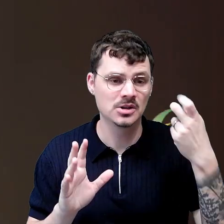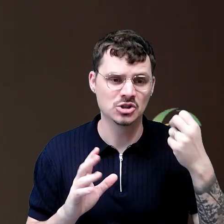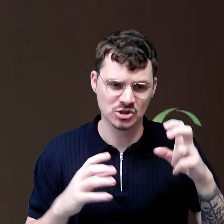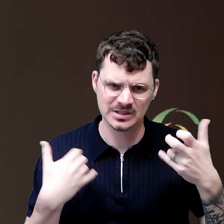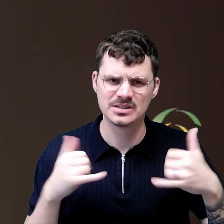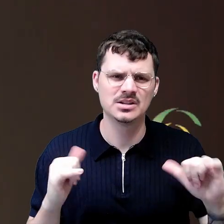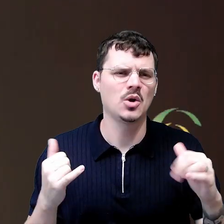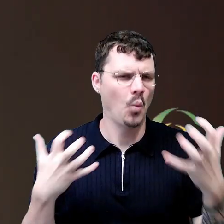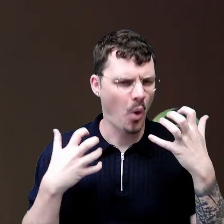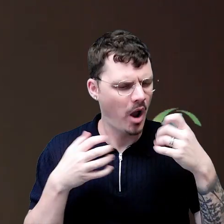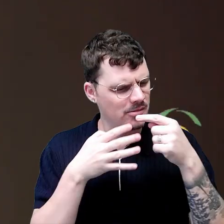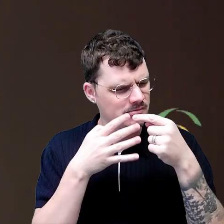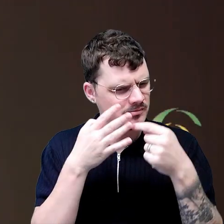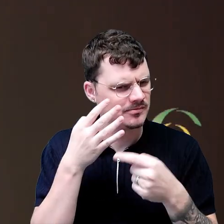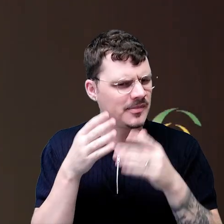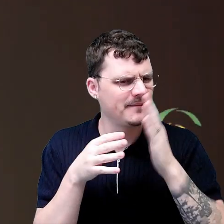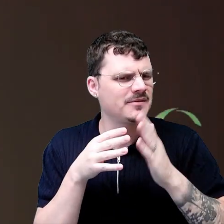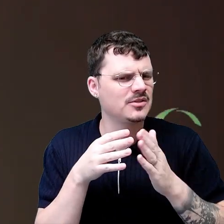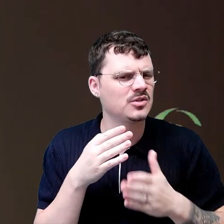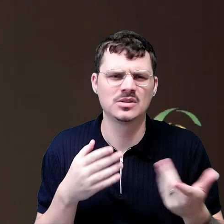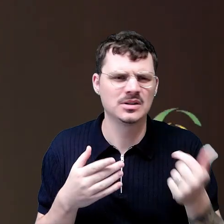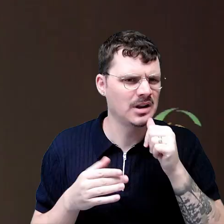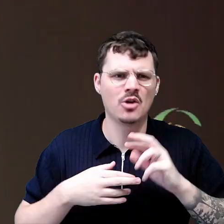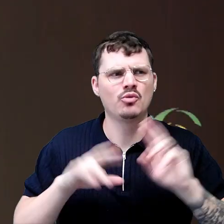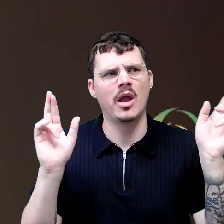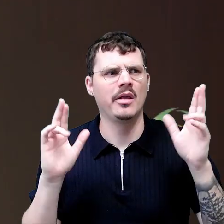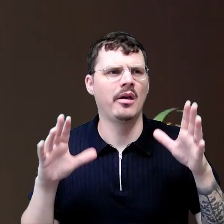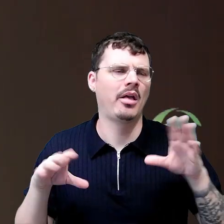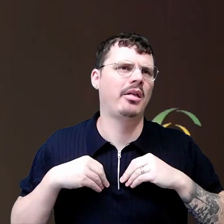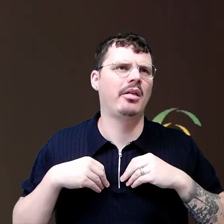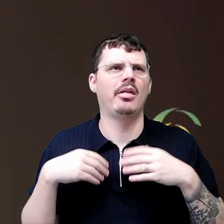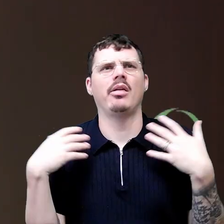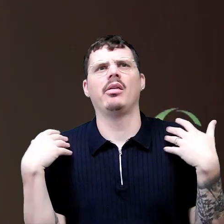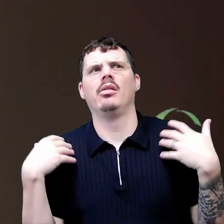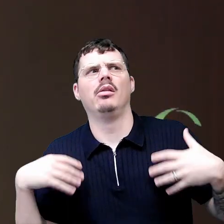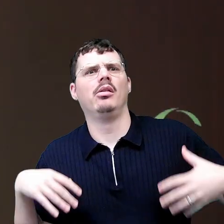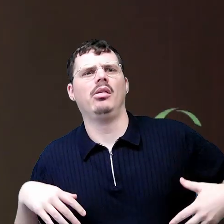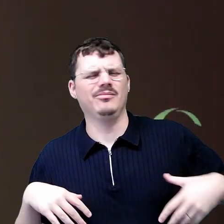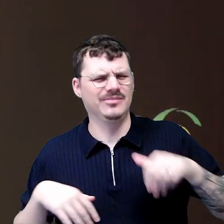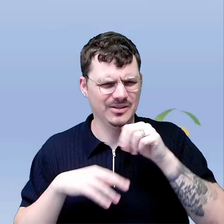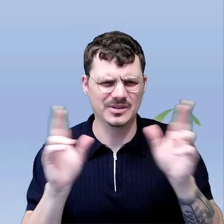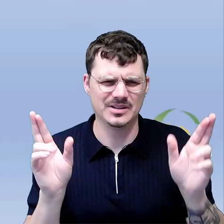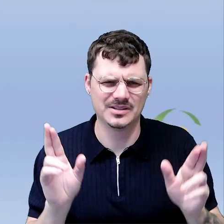she still's got stuff she needs to do. She ain't ready to go yet.